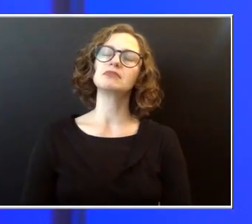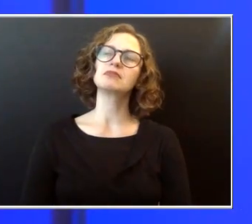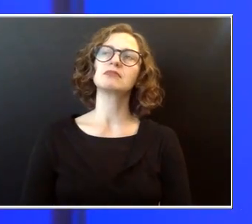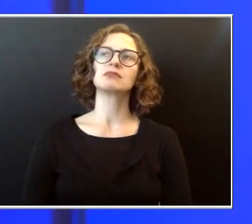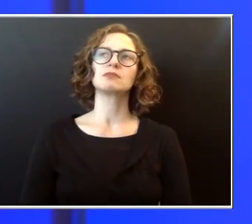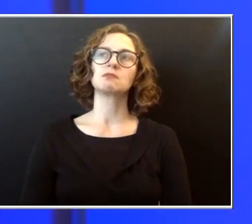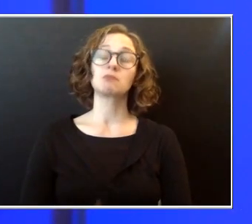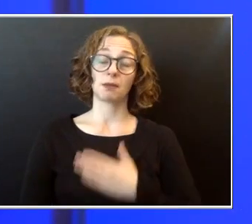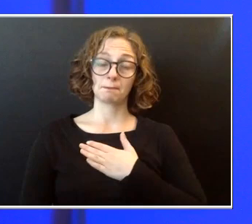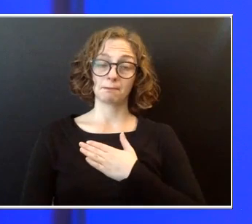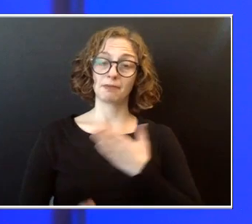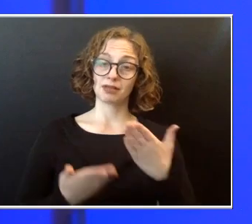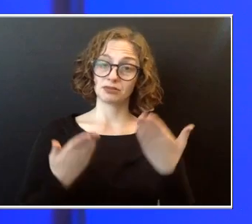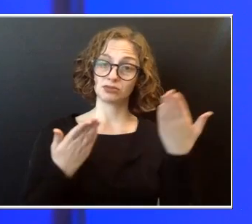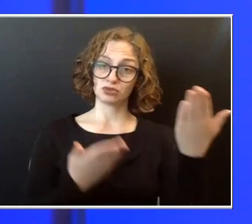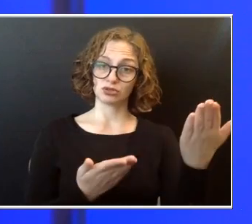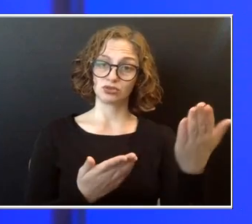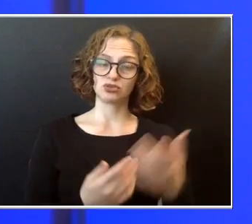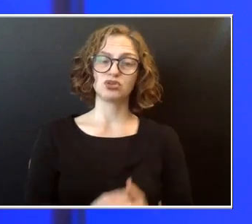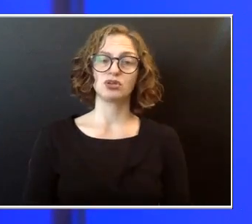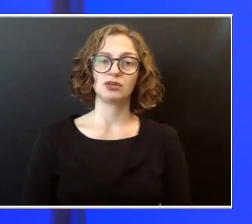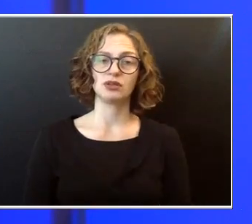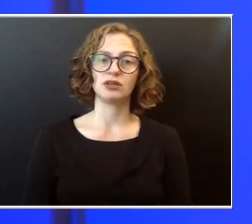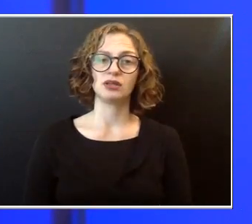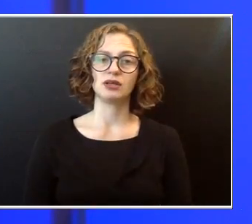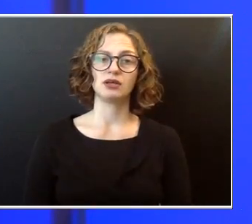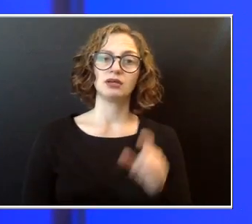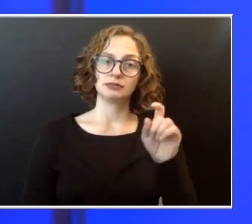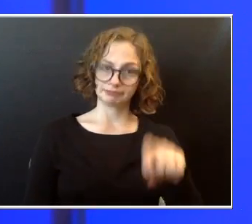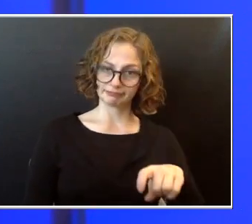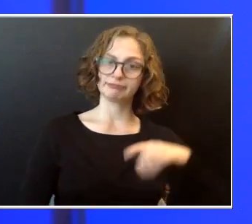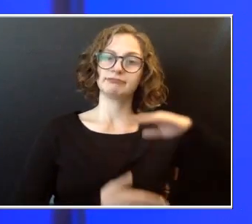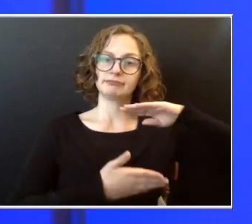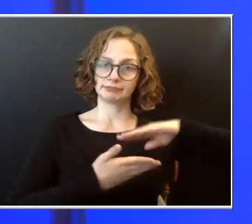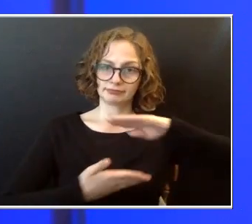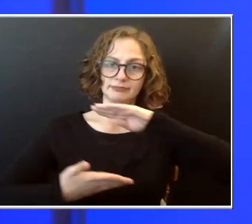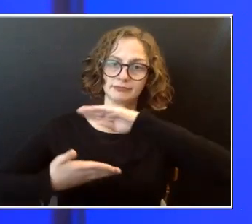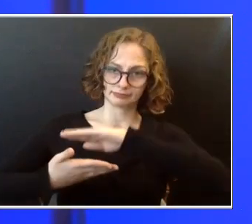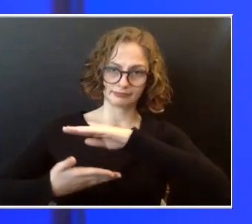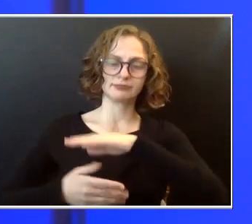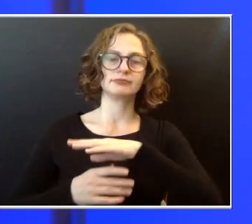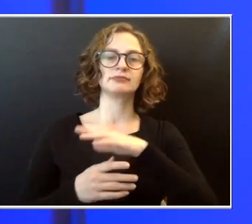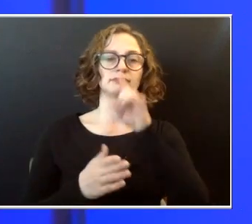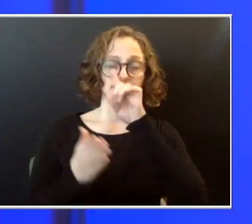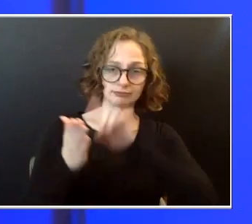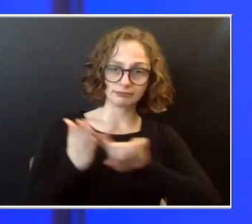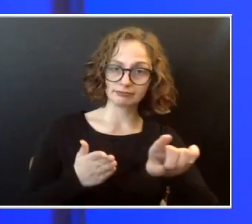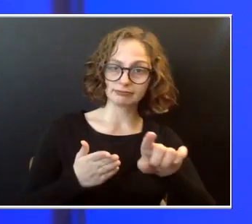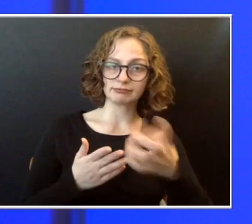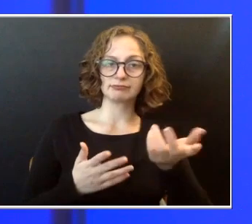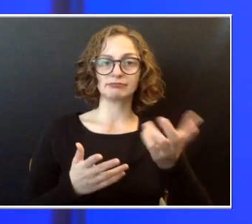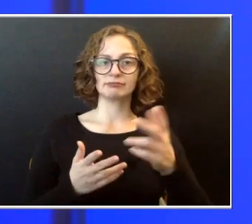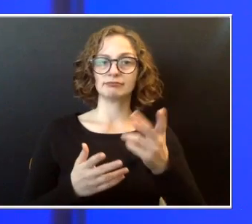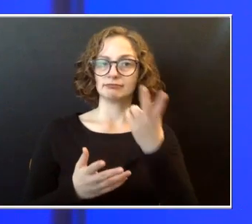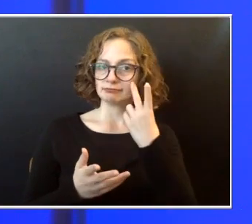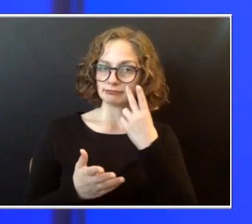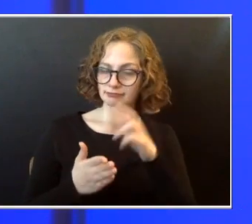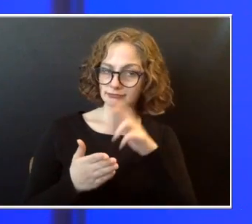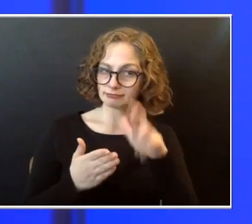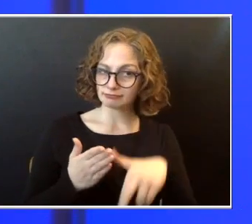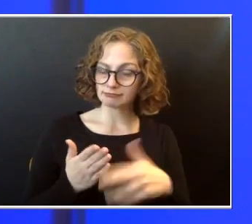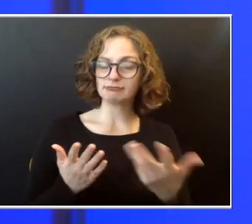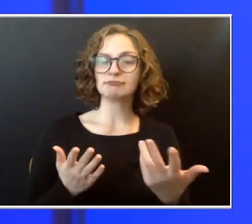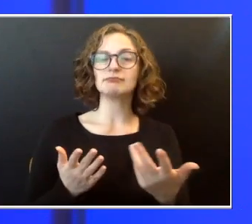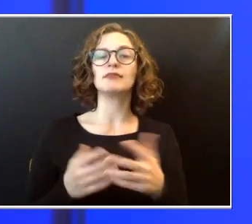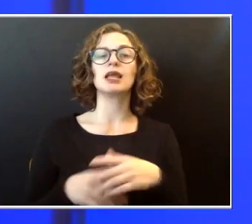is not only to have a mammogram and have it checked and then see what the results are of the mammogram, and depending on how